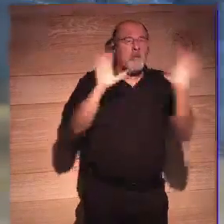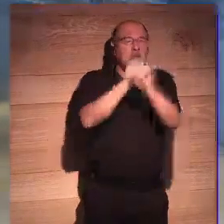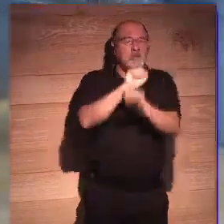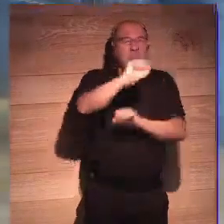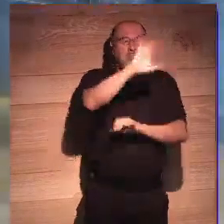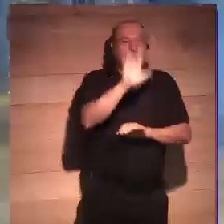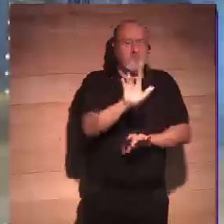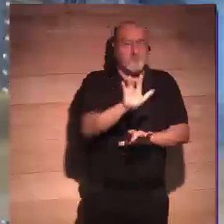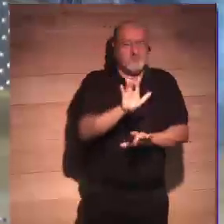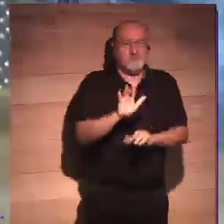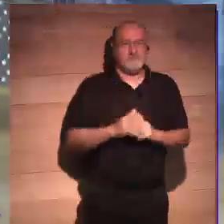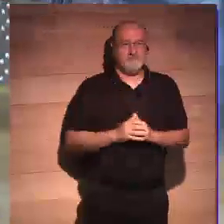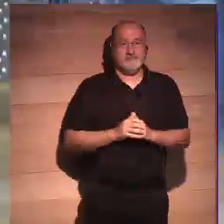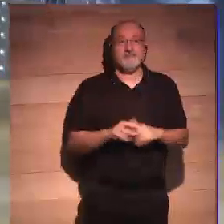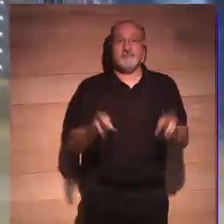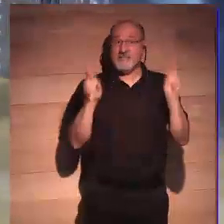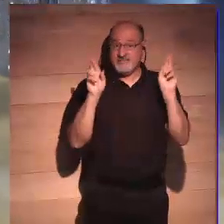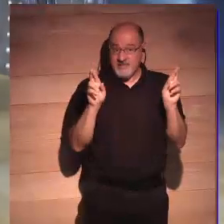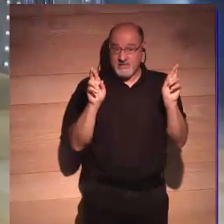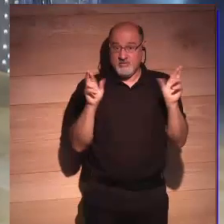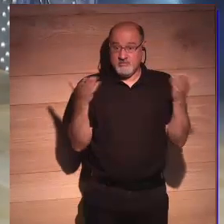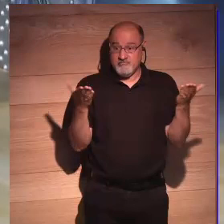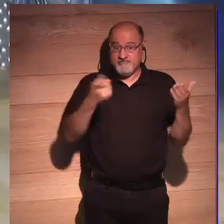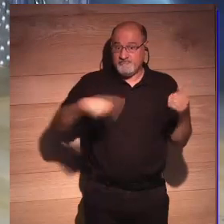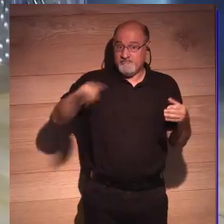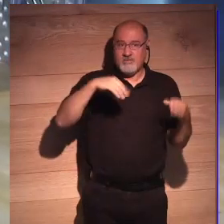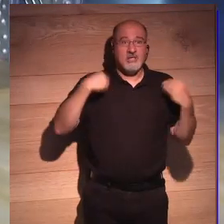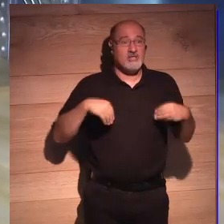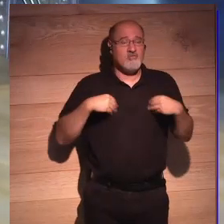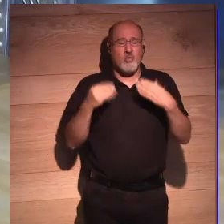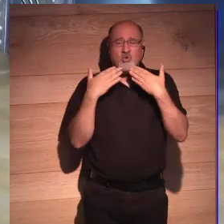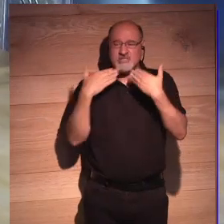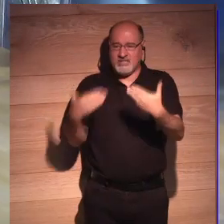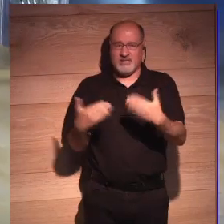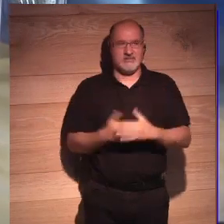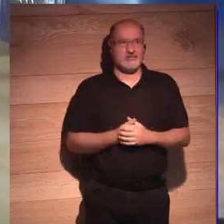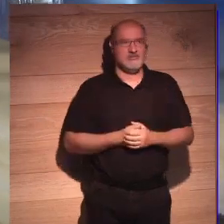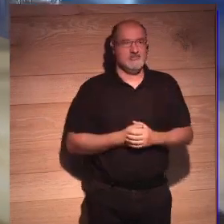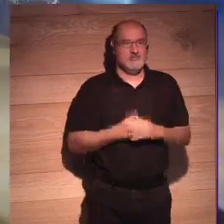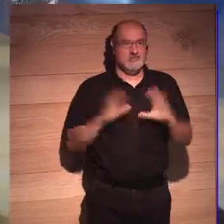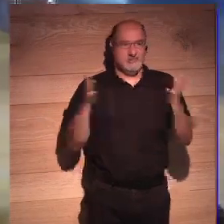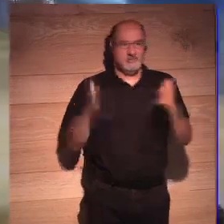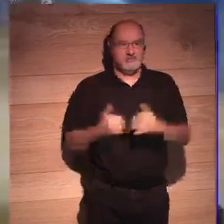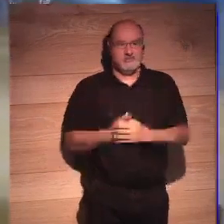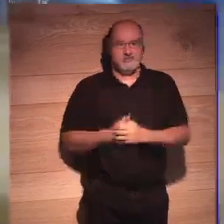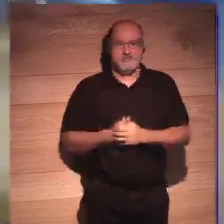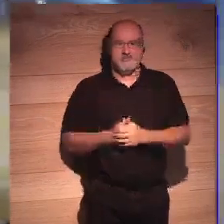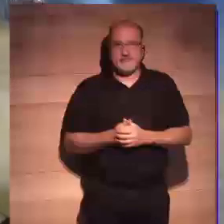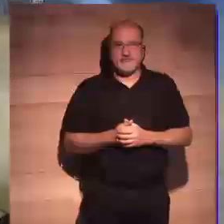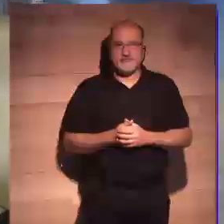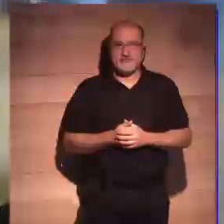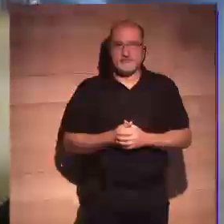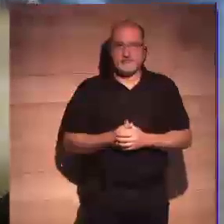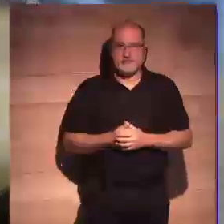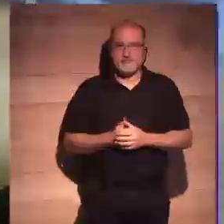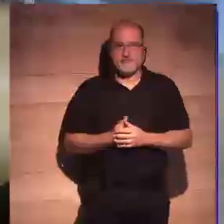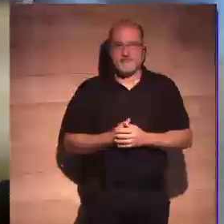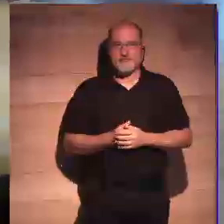a confused one. So we hope that you enjoy it, and thank you so much.